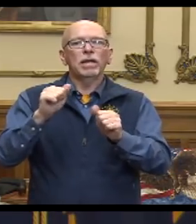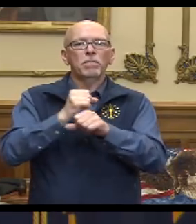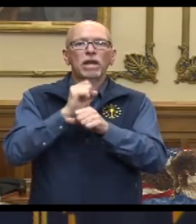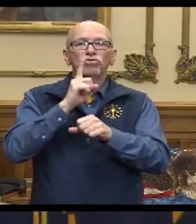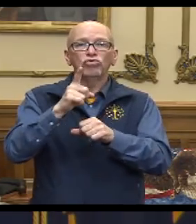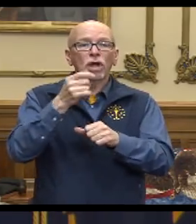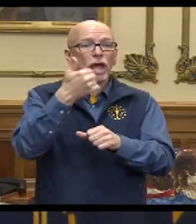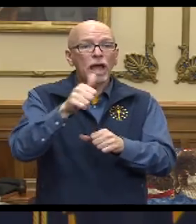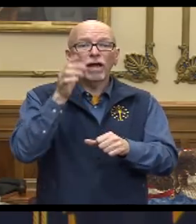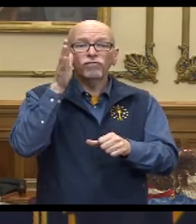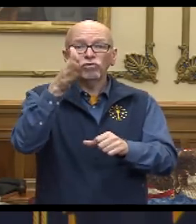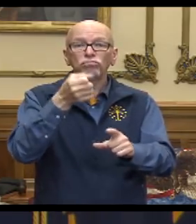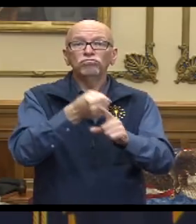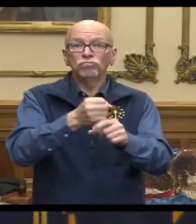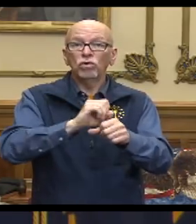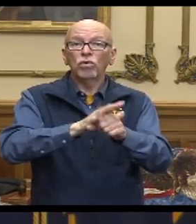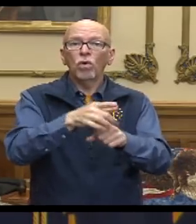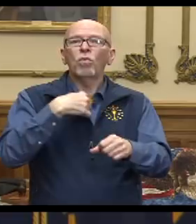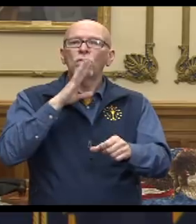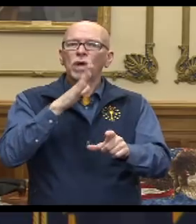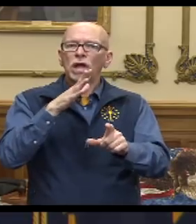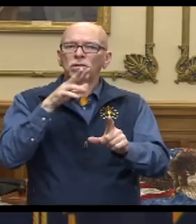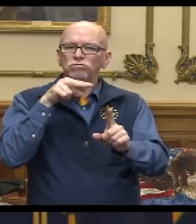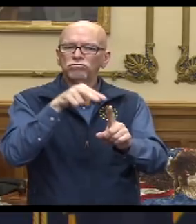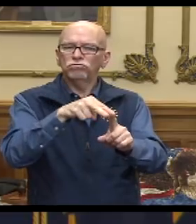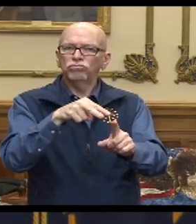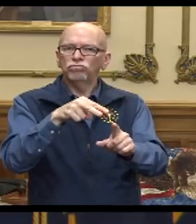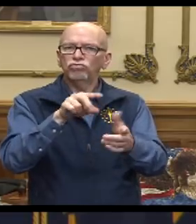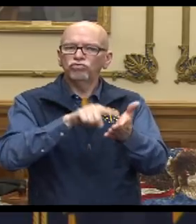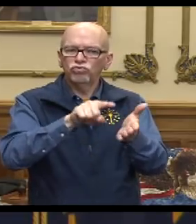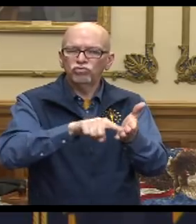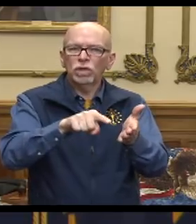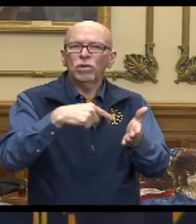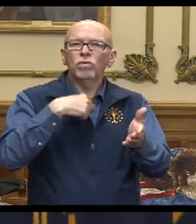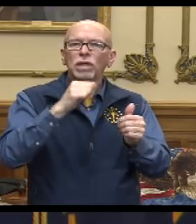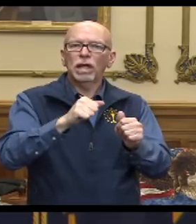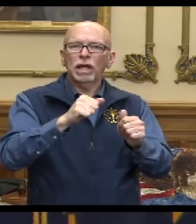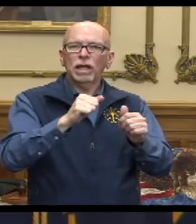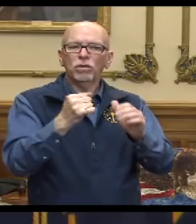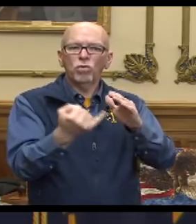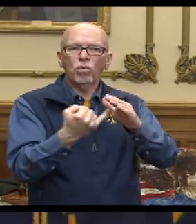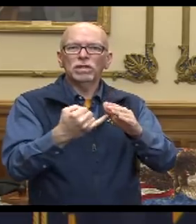tracked and recorded in a uniform and timely